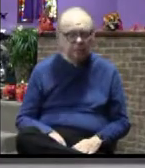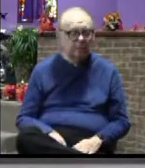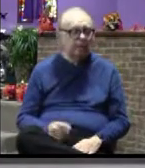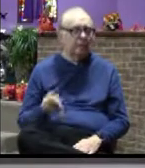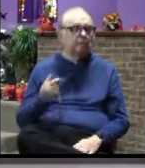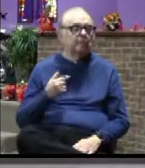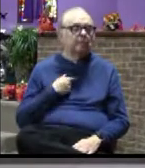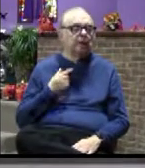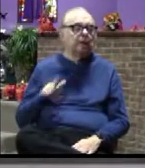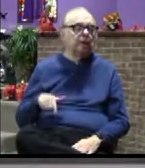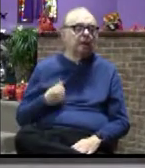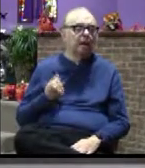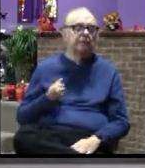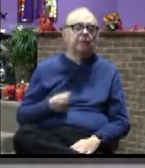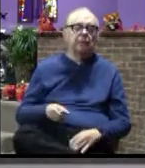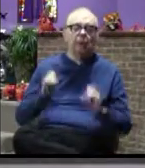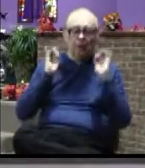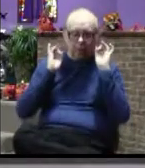my life sucks